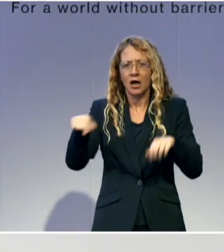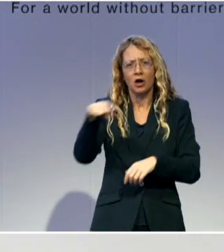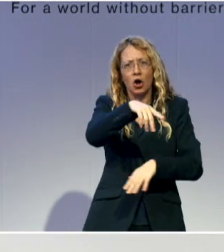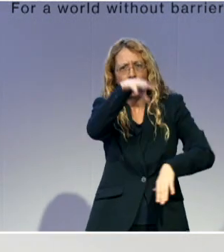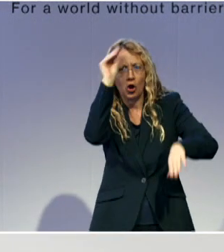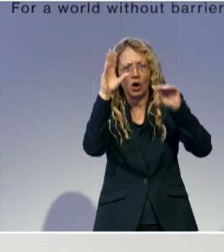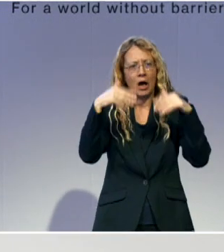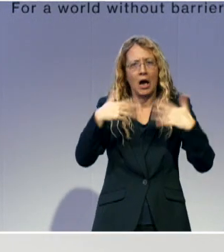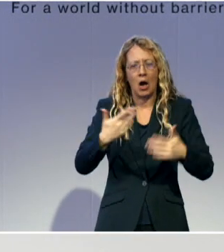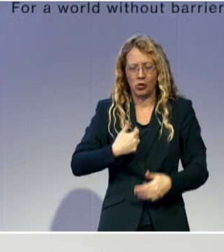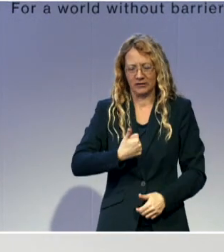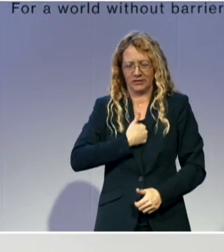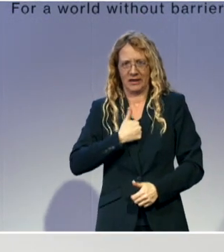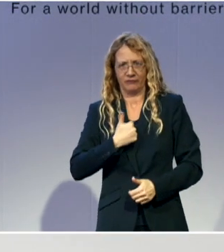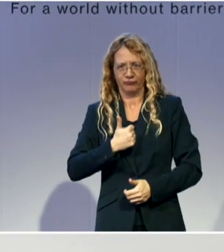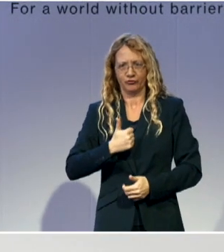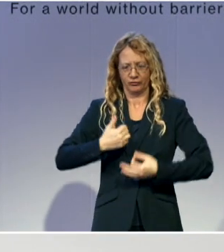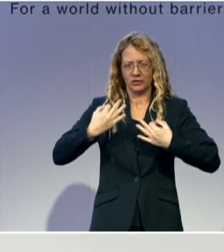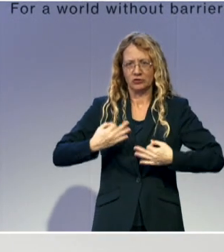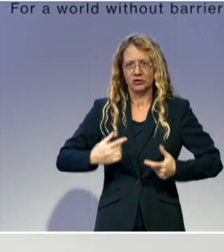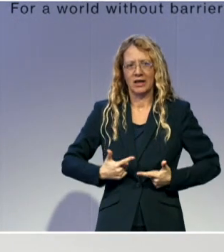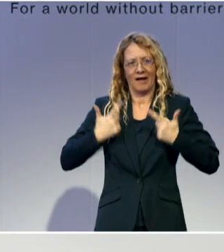to prepare for living independently.